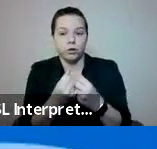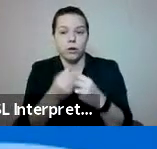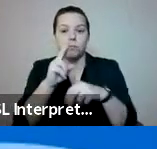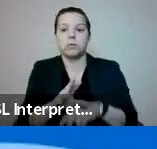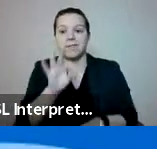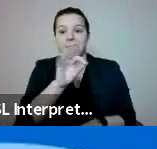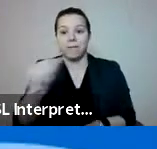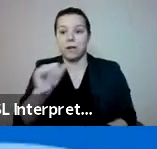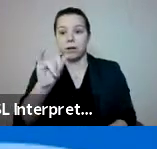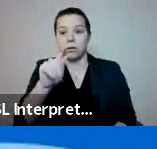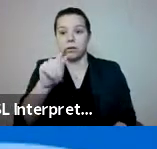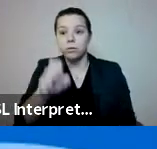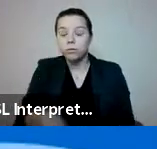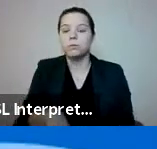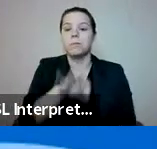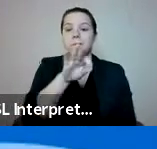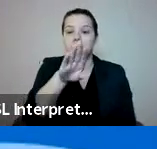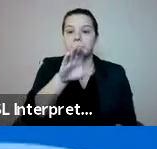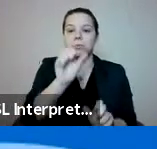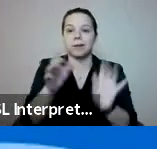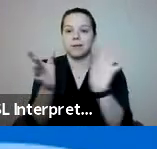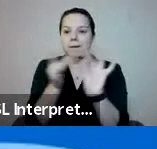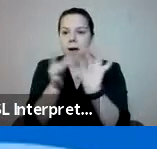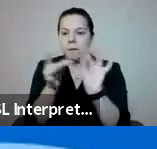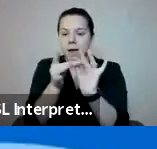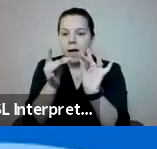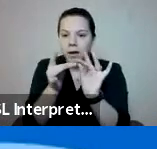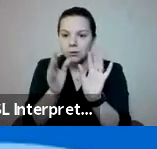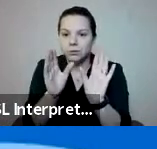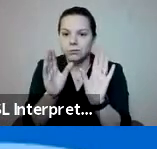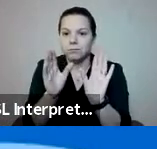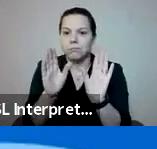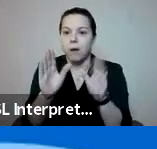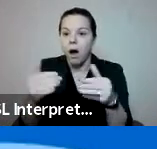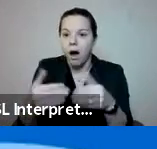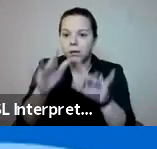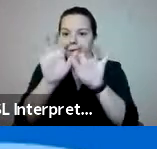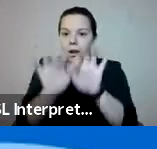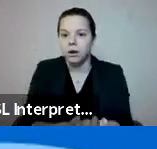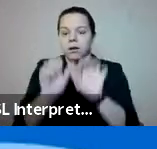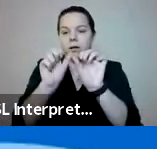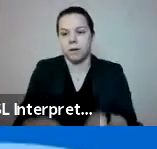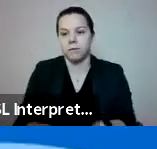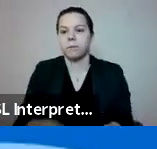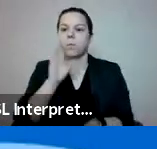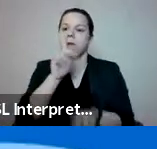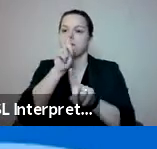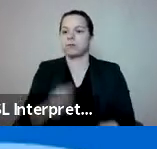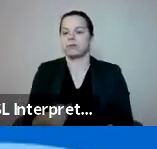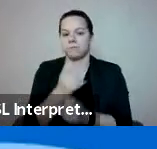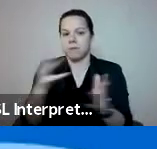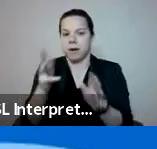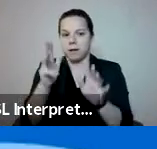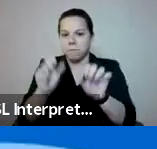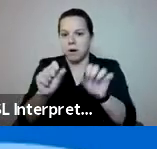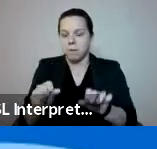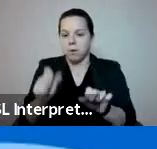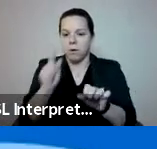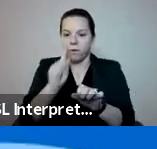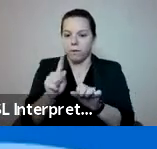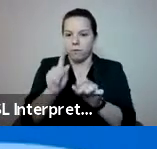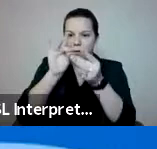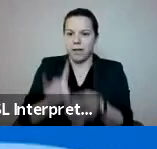YouTube or Facebook pages may enter comments in the chat areas or comment boxes. We will answer as many questions as time allows that pertain